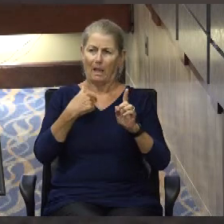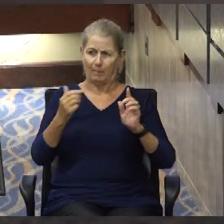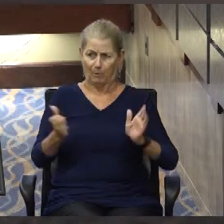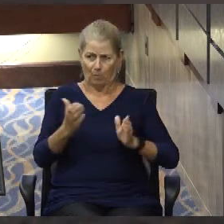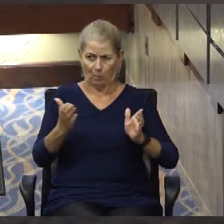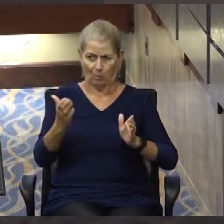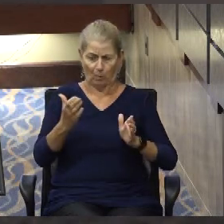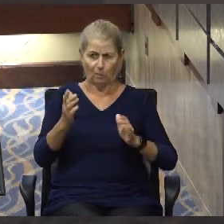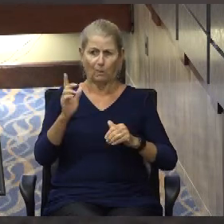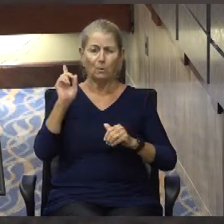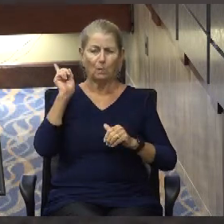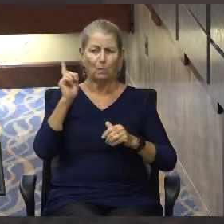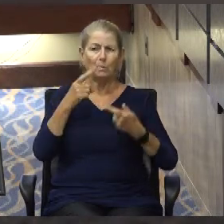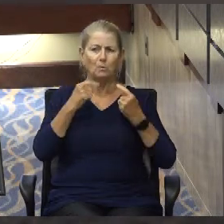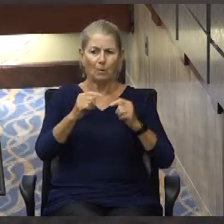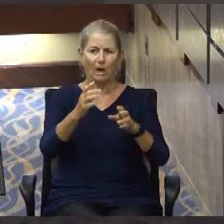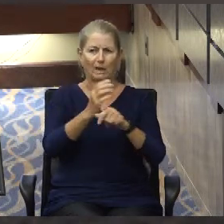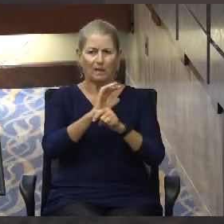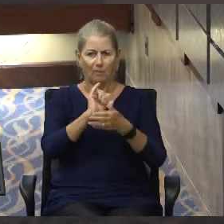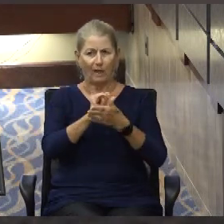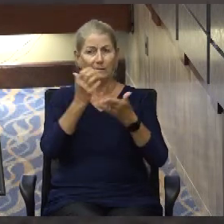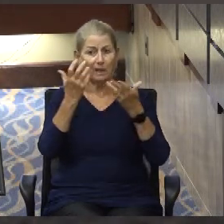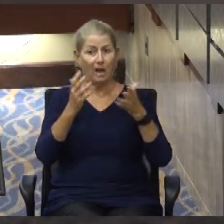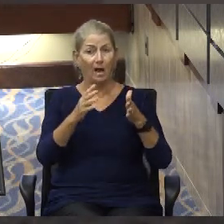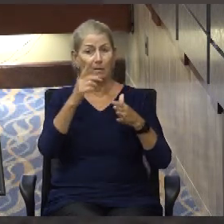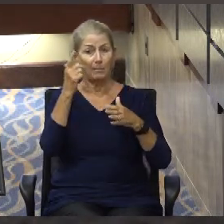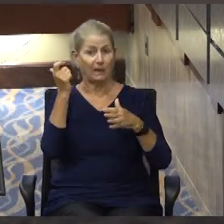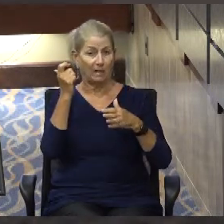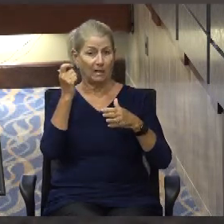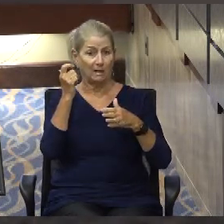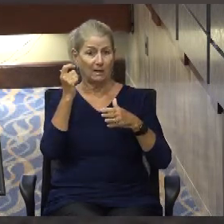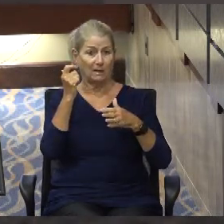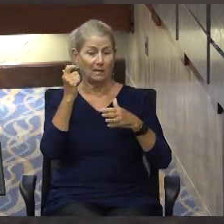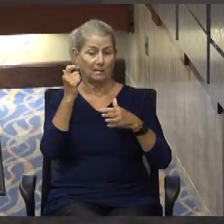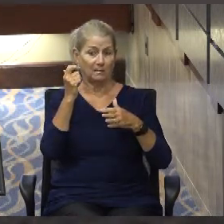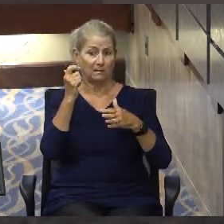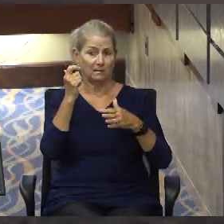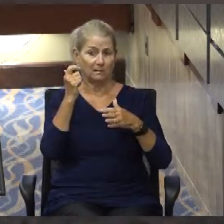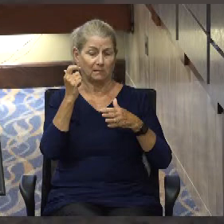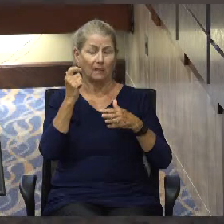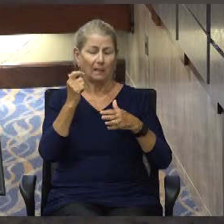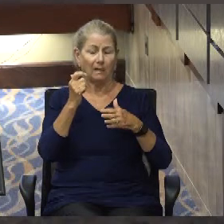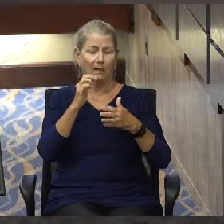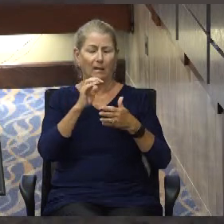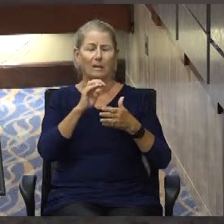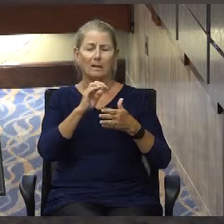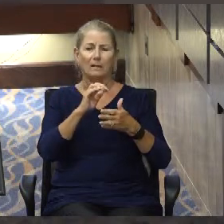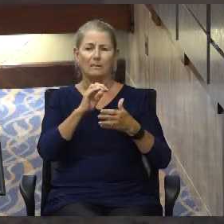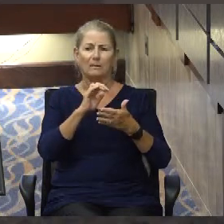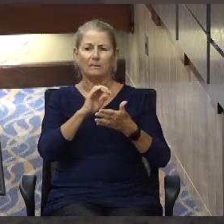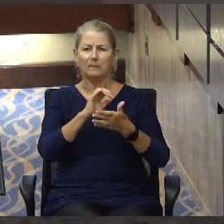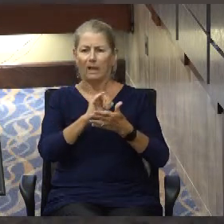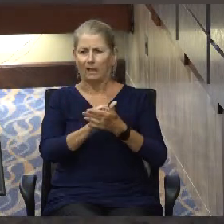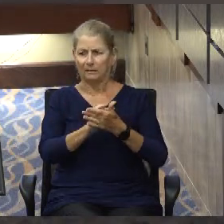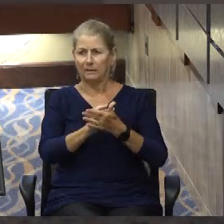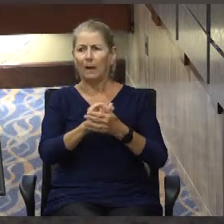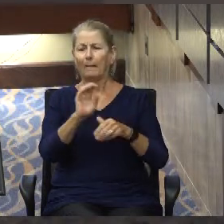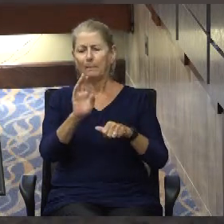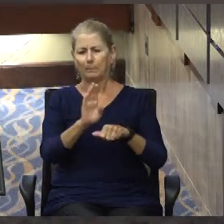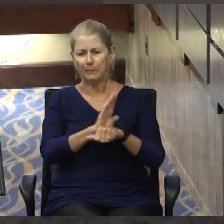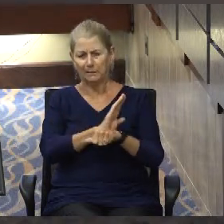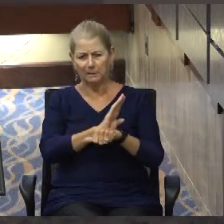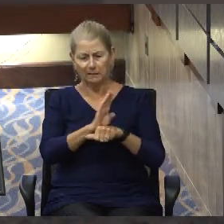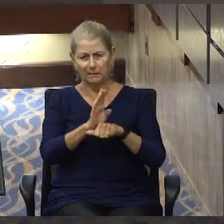you to try and get that done, because not only quality of life issue, but a business is